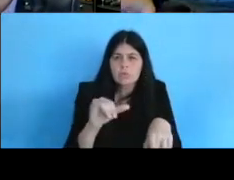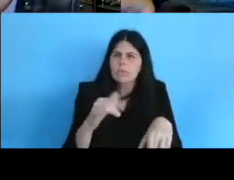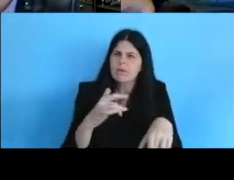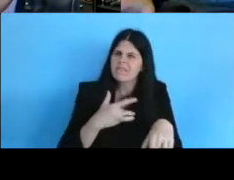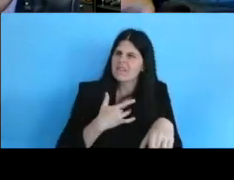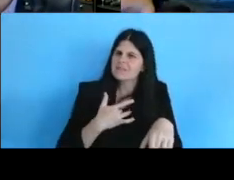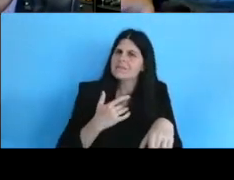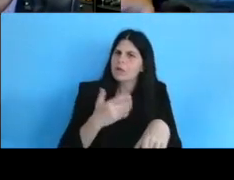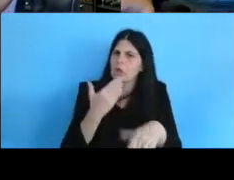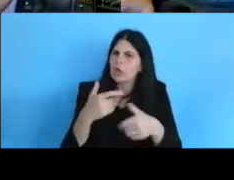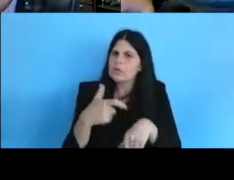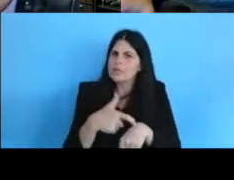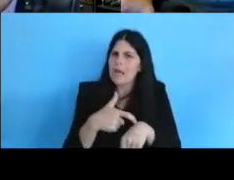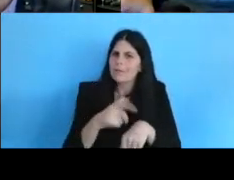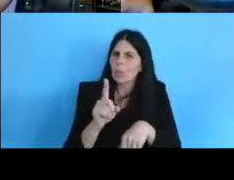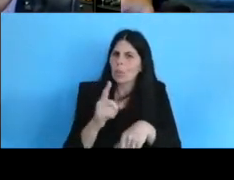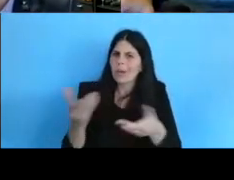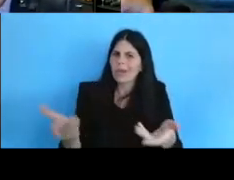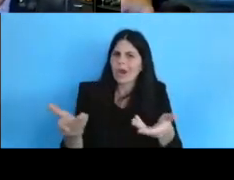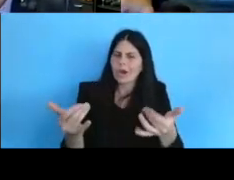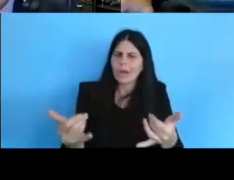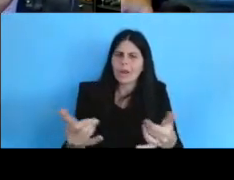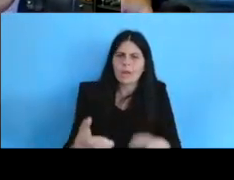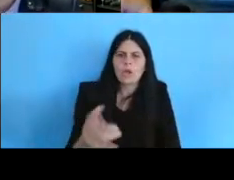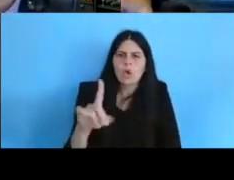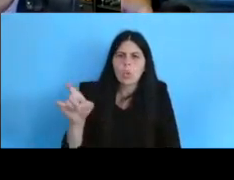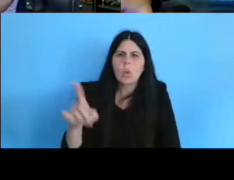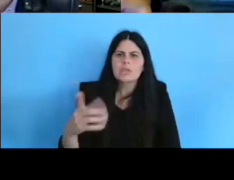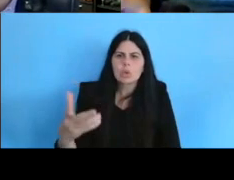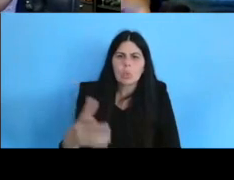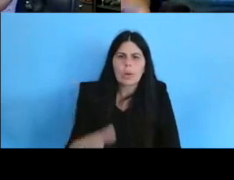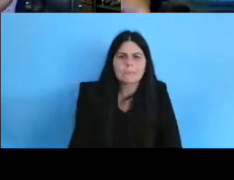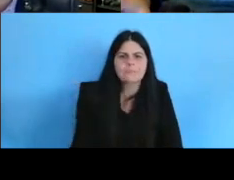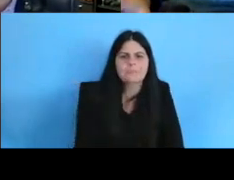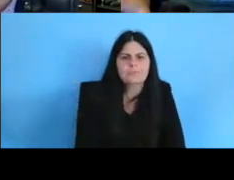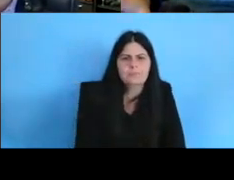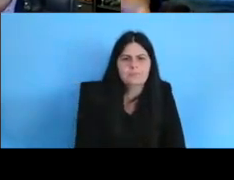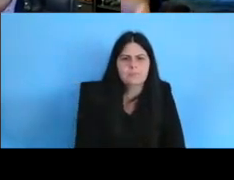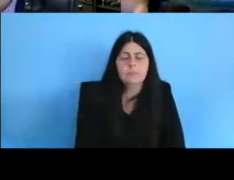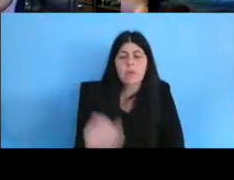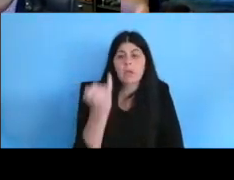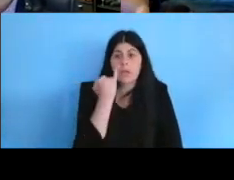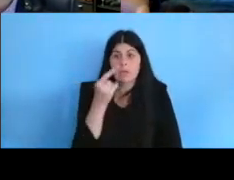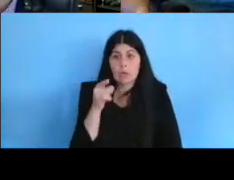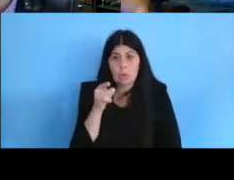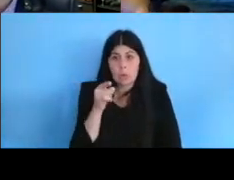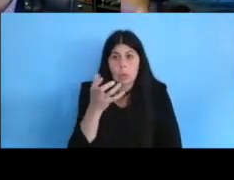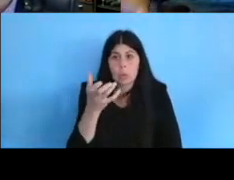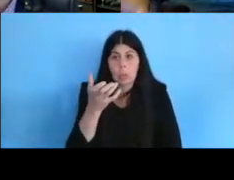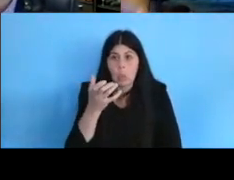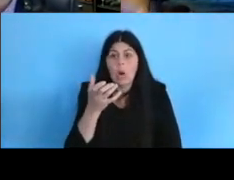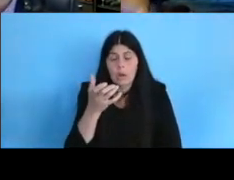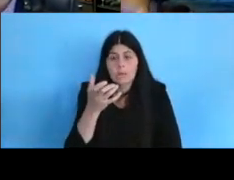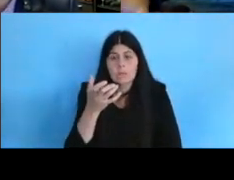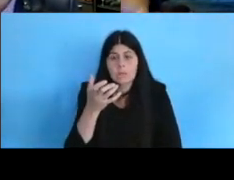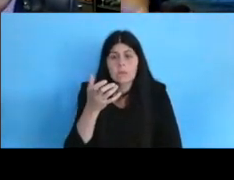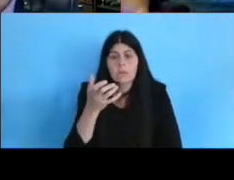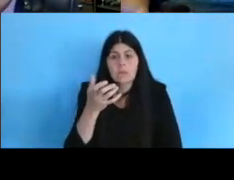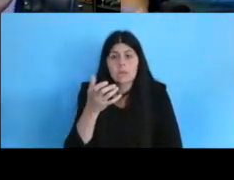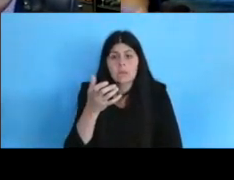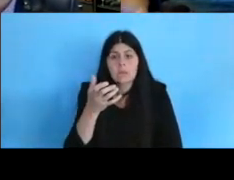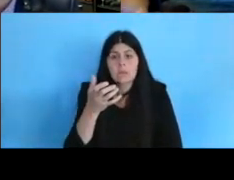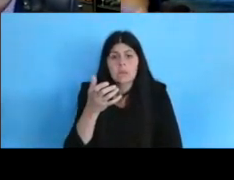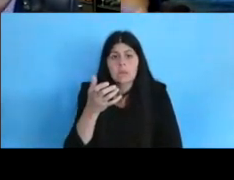are. So the question was asked that if you want to do this, if you want to make sure to hire disabled